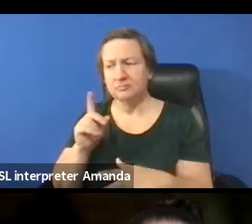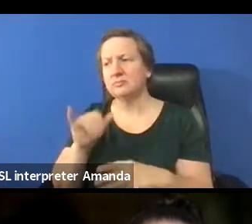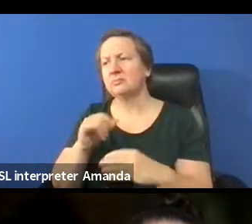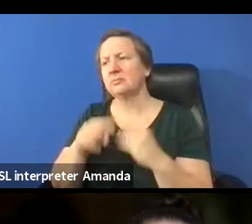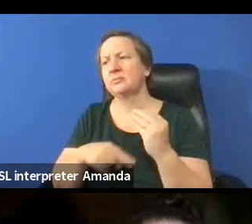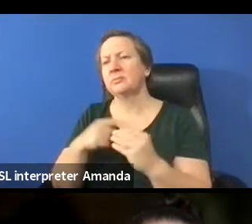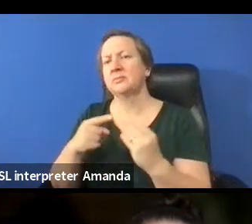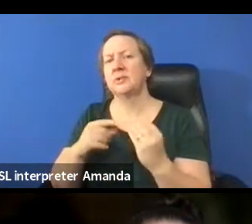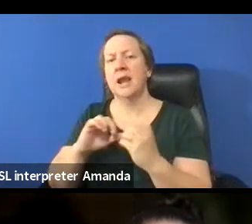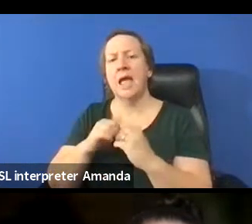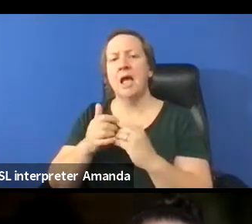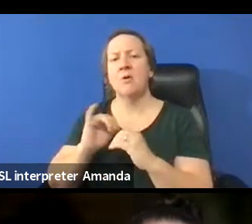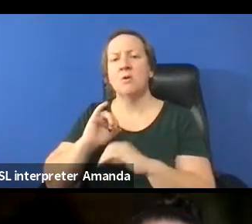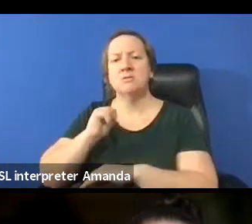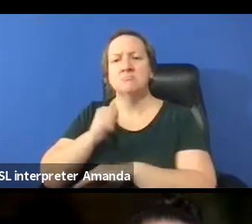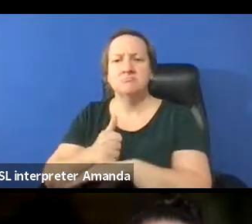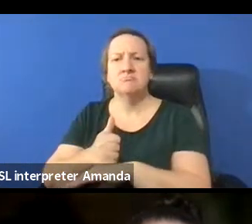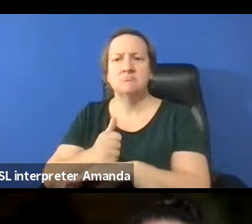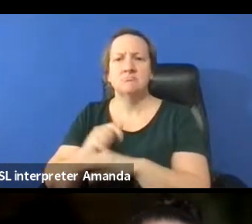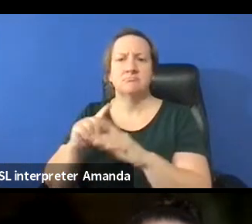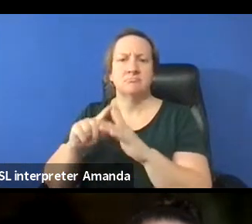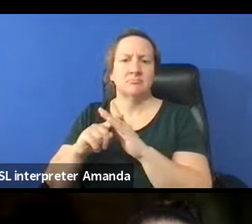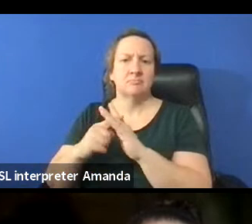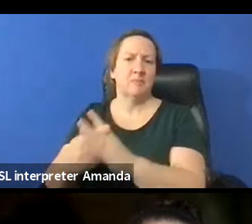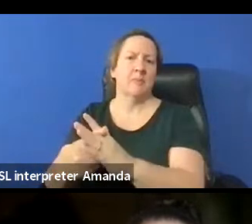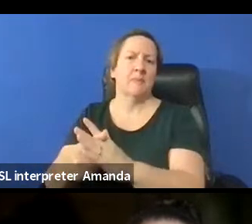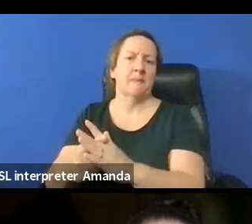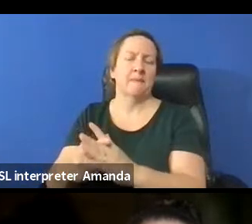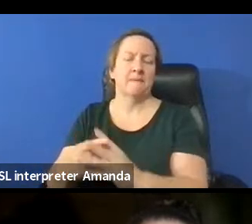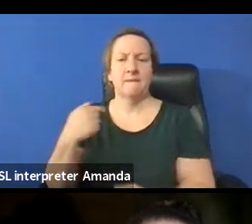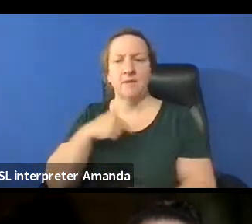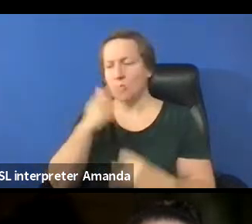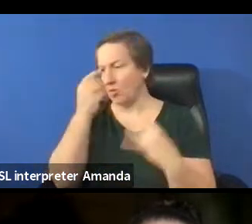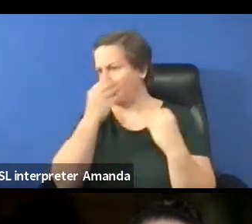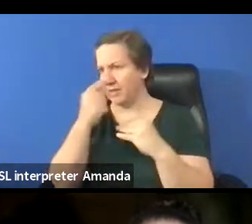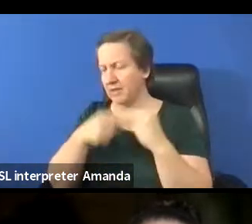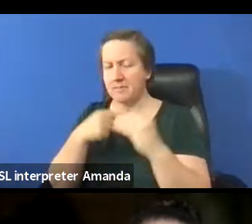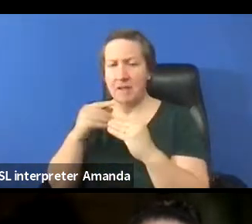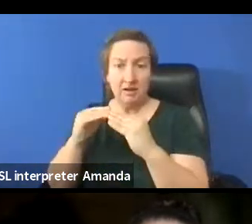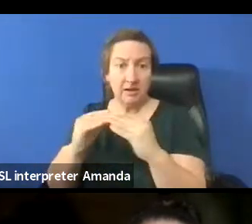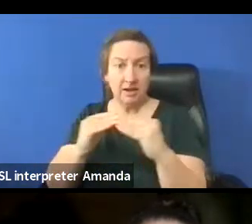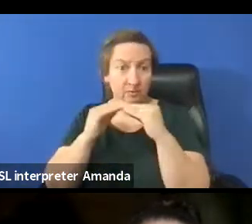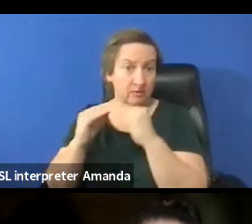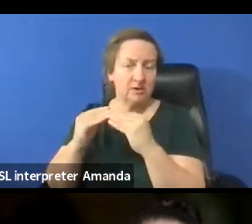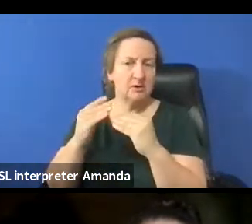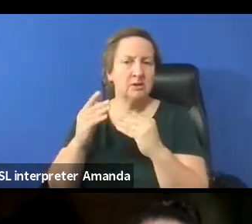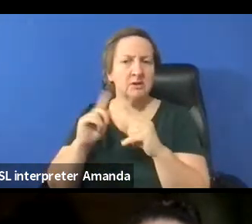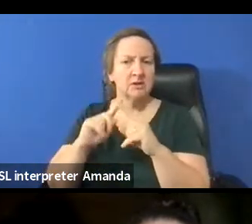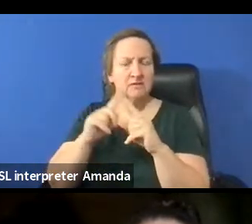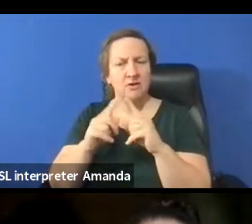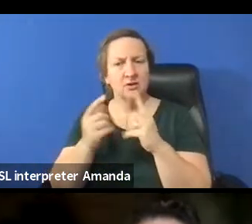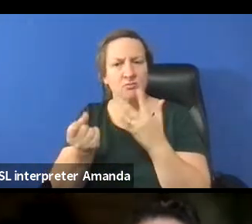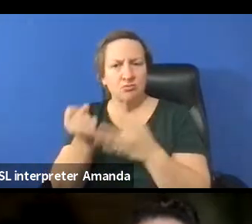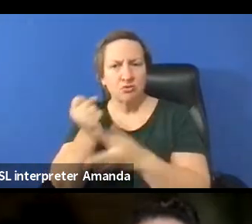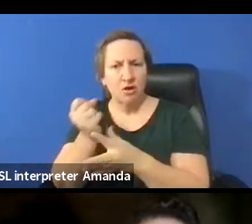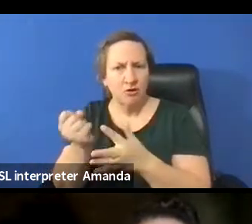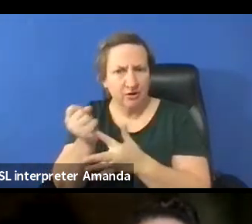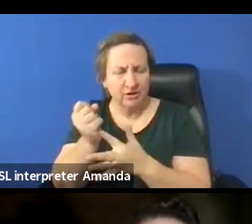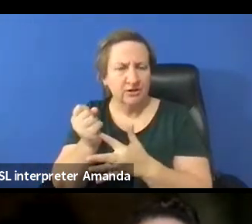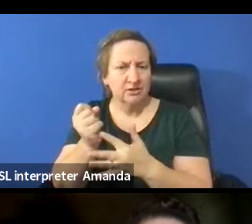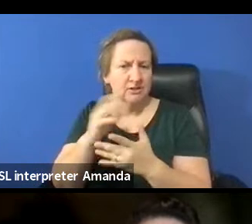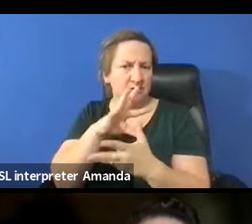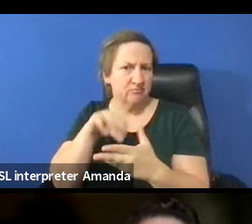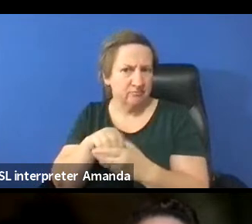the implementation. And, when we think about equity, it brings up different priorities, and then that